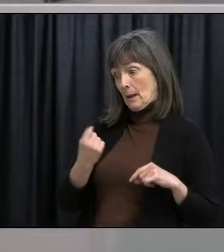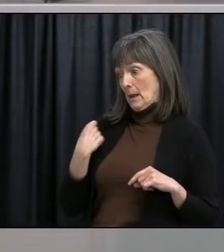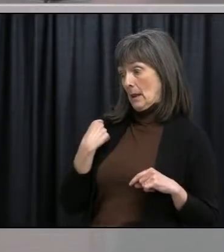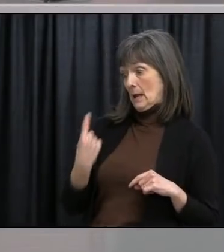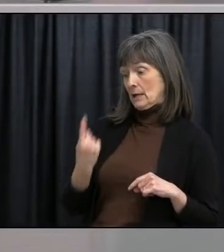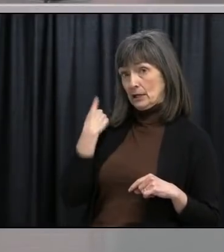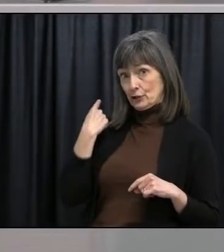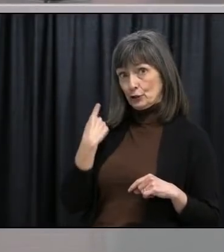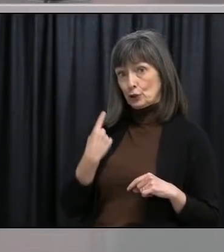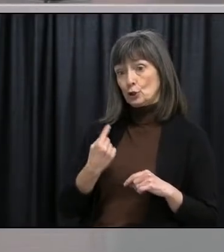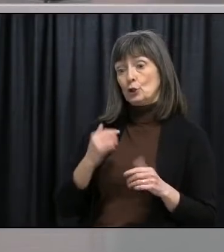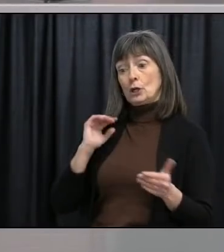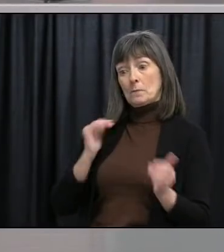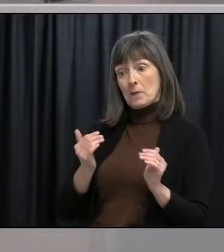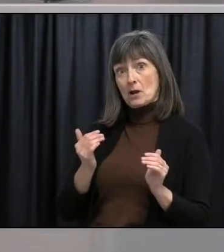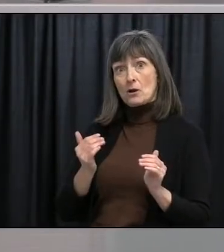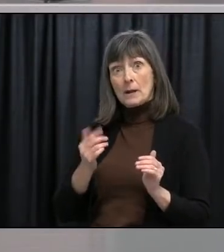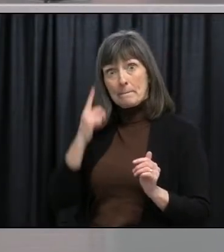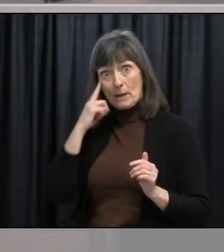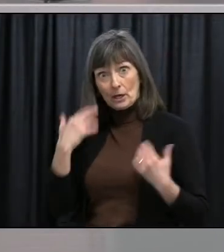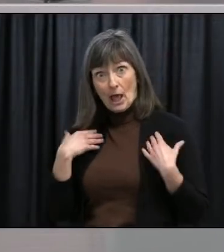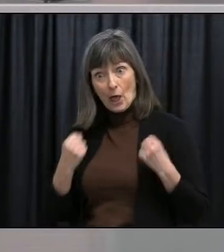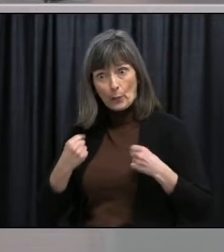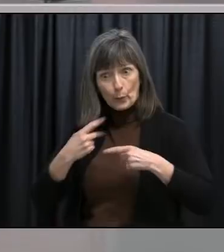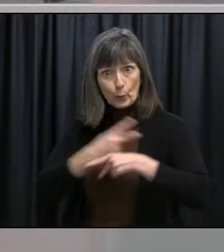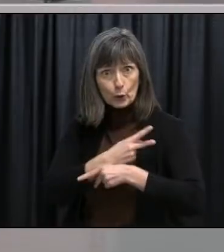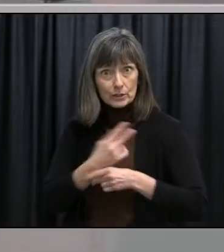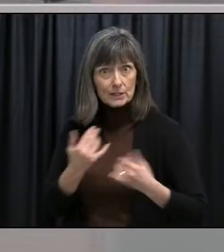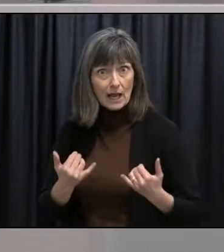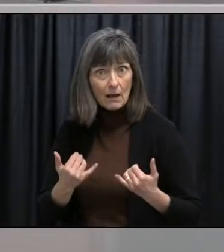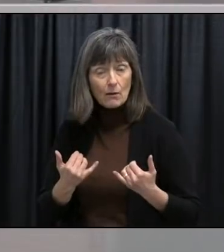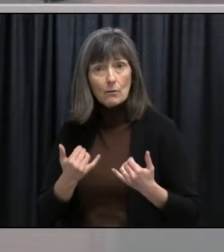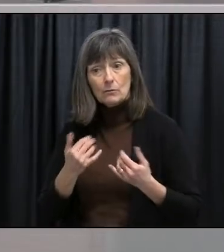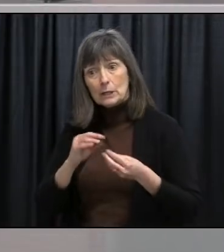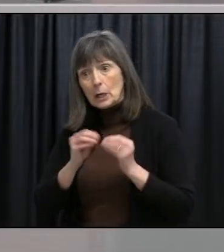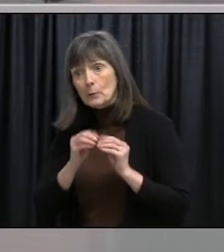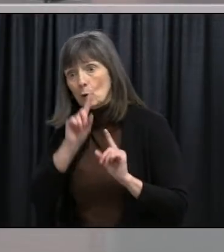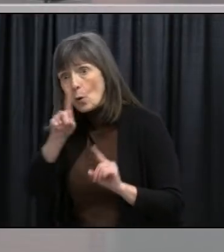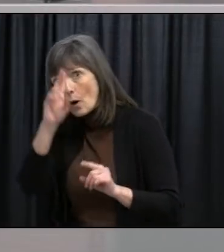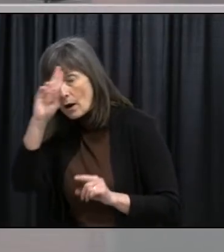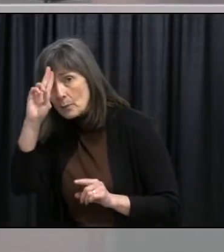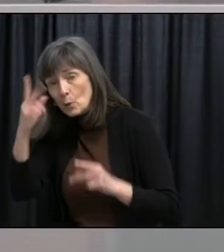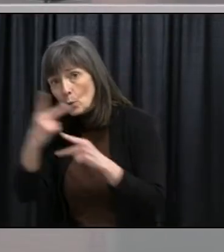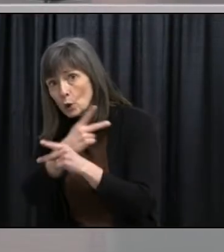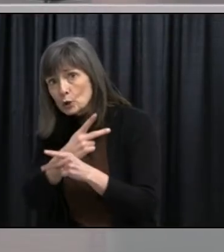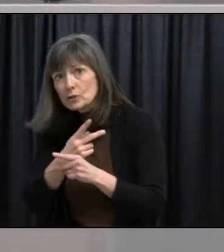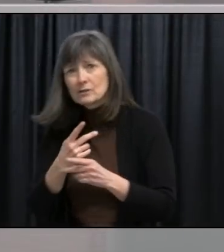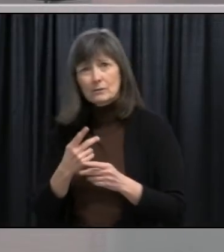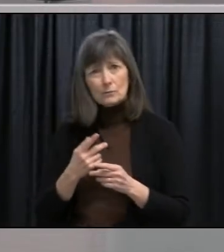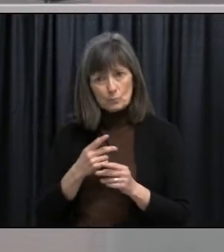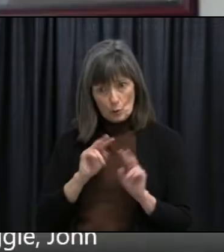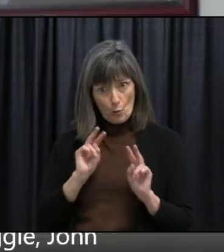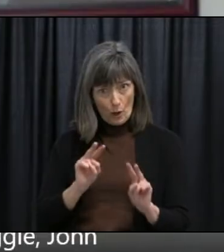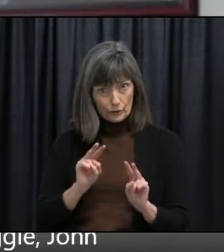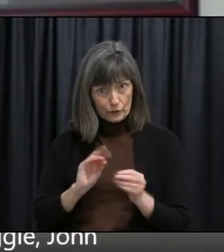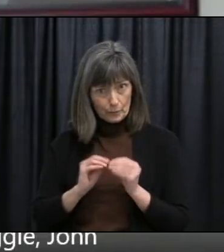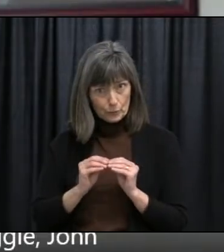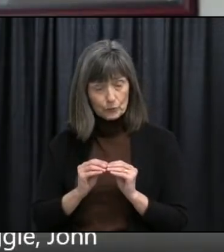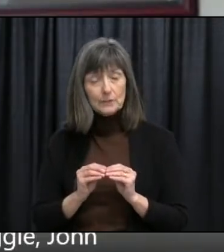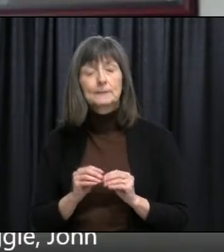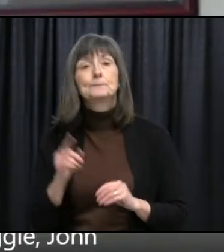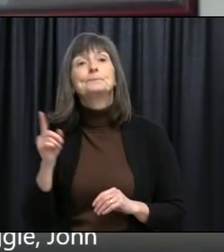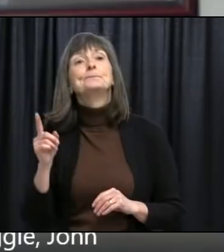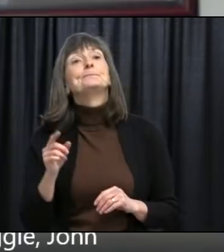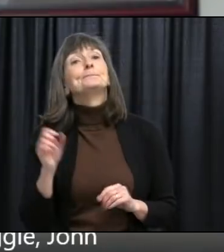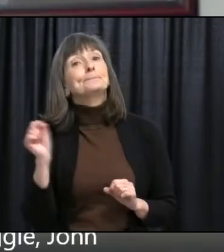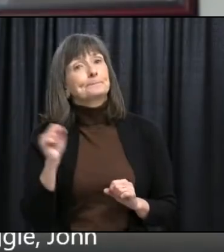be interesting to hear whether or not there's been a spike during lockdowns and such things. The short answer is we are